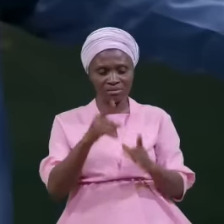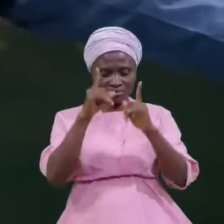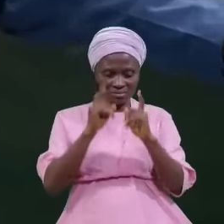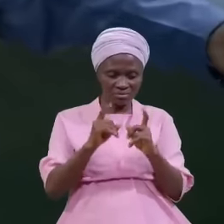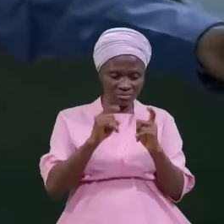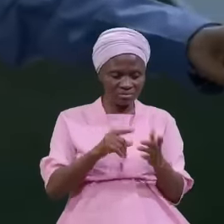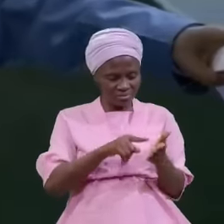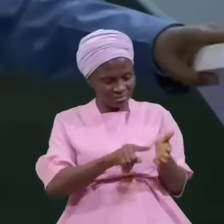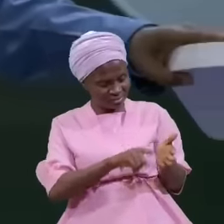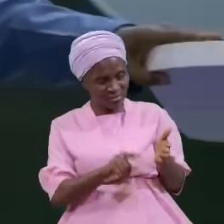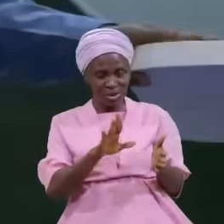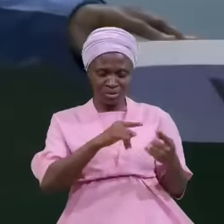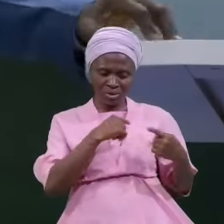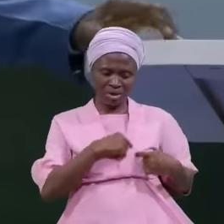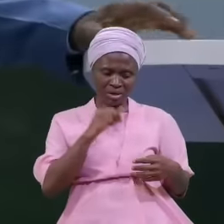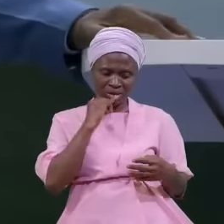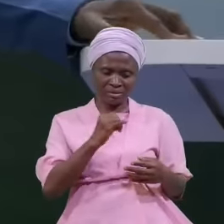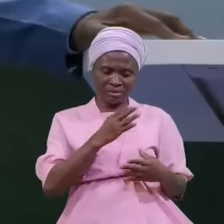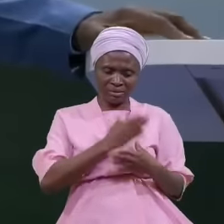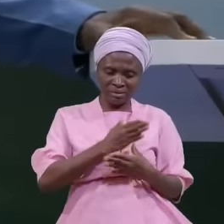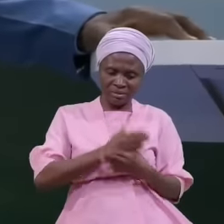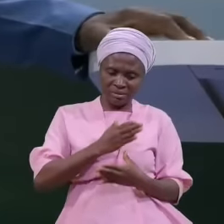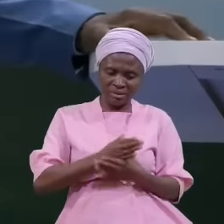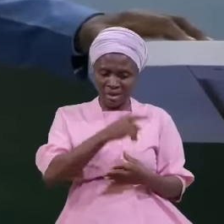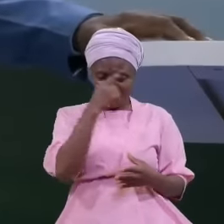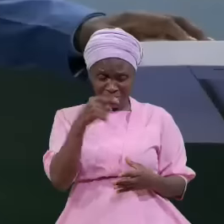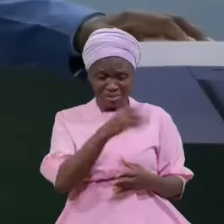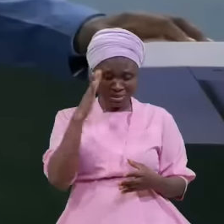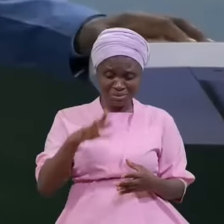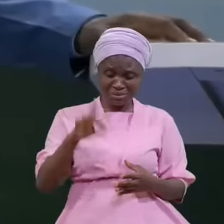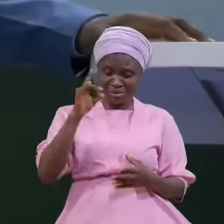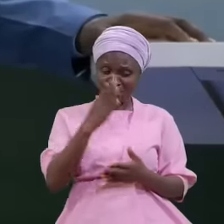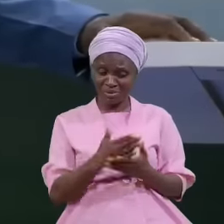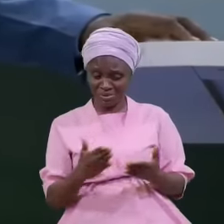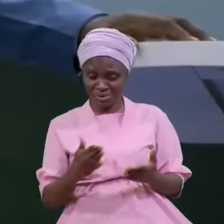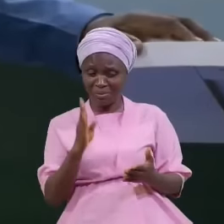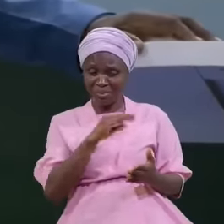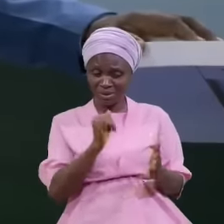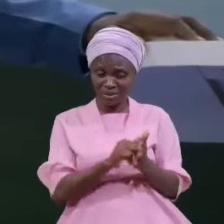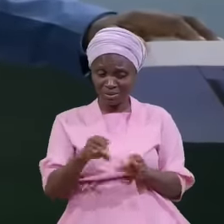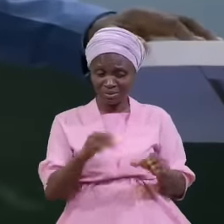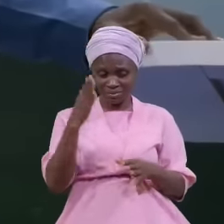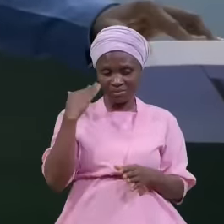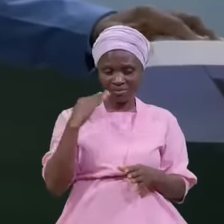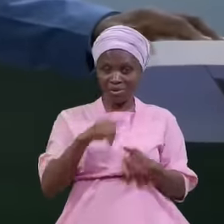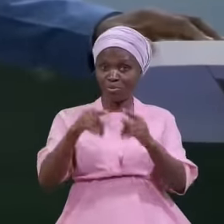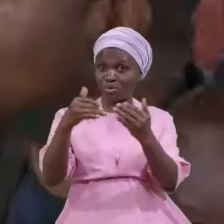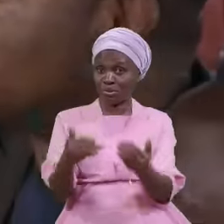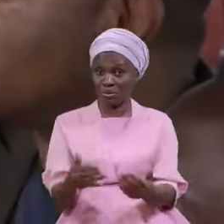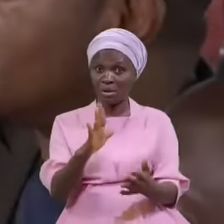palpitating because they're going to discover this and that. But now your life has turned